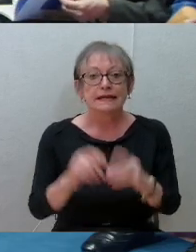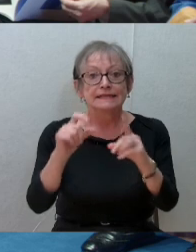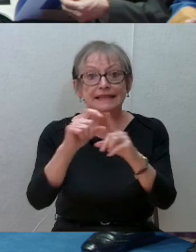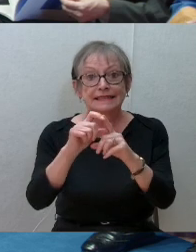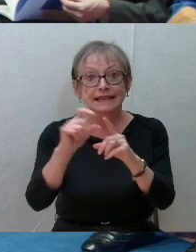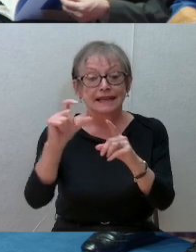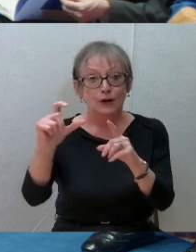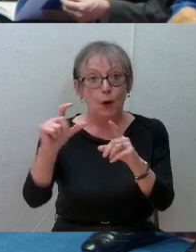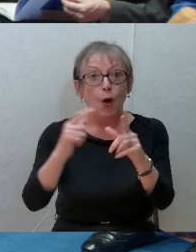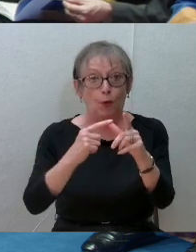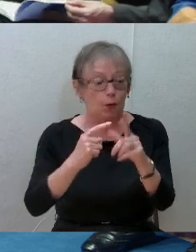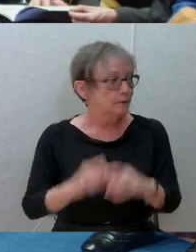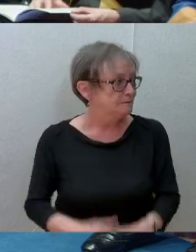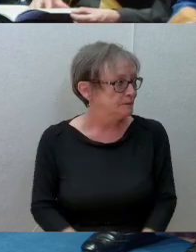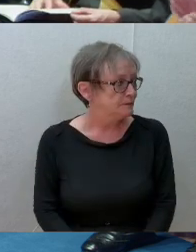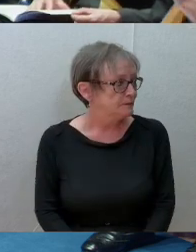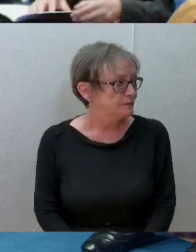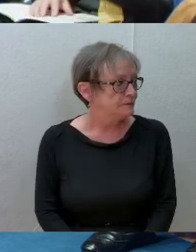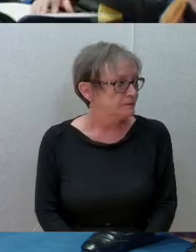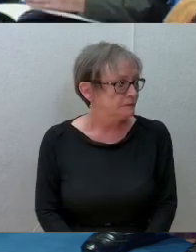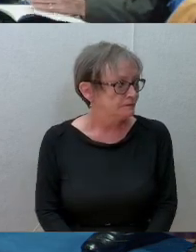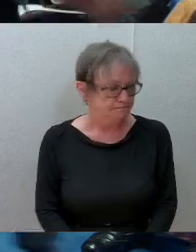Celestina Agulo.